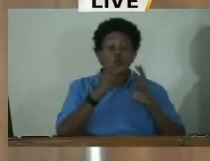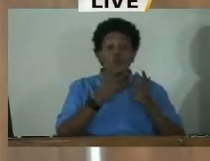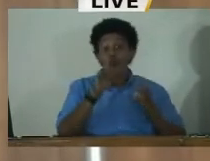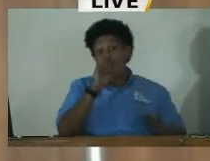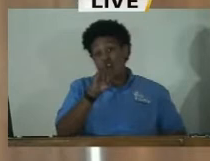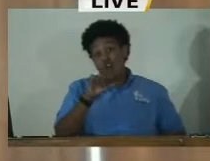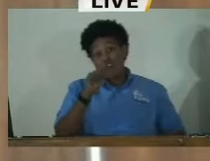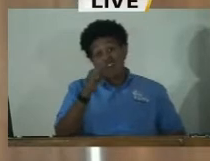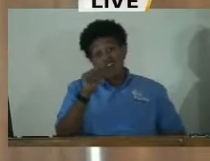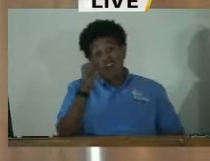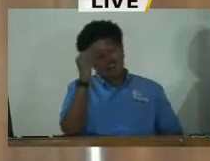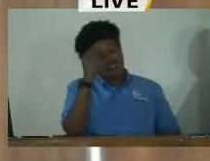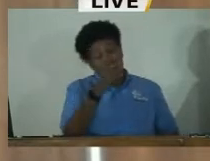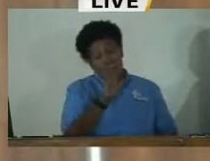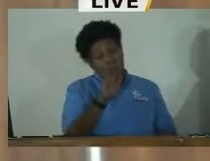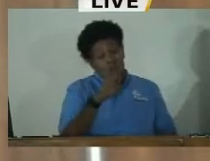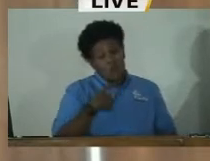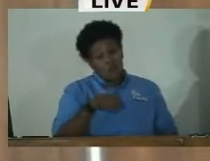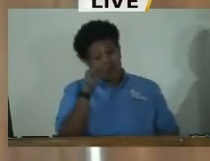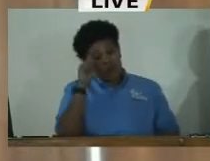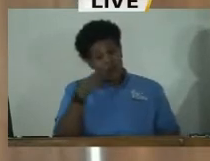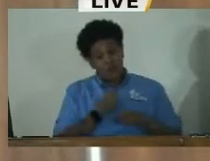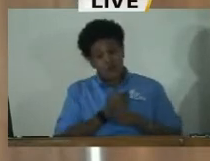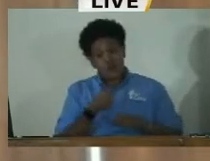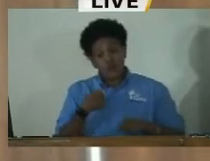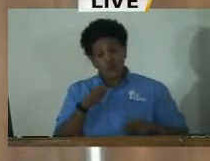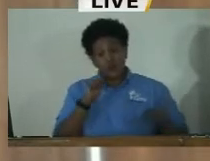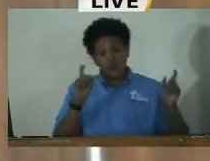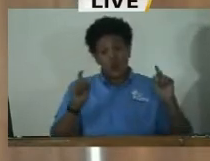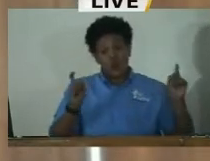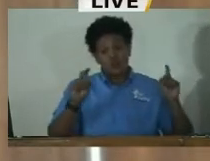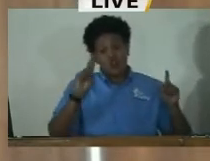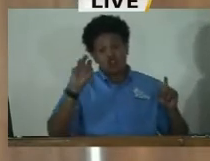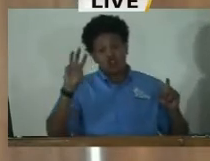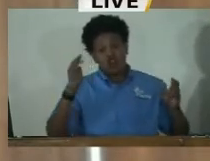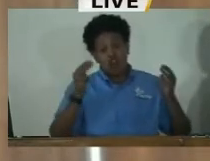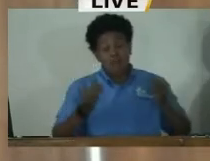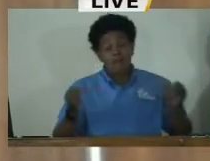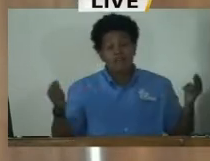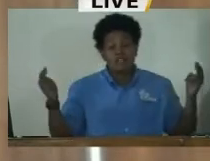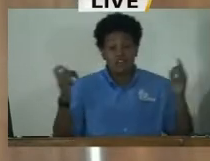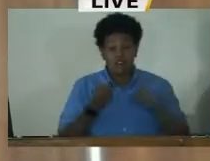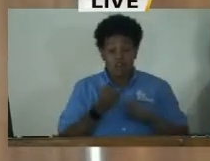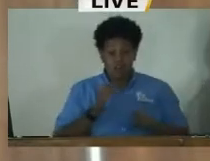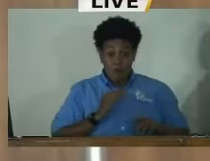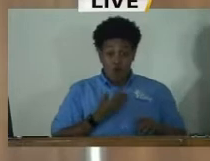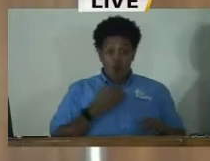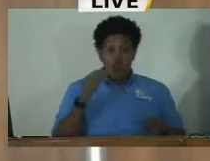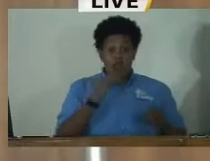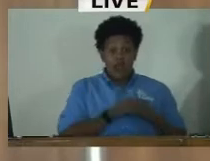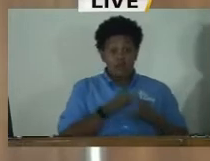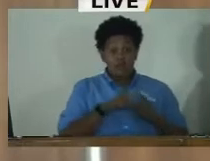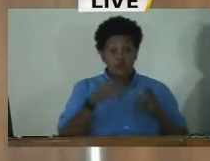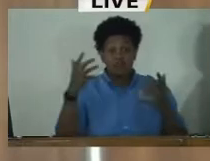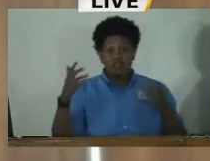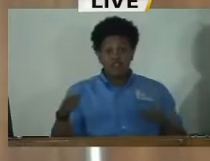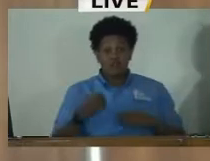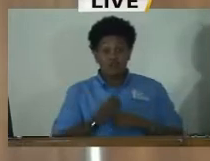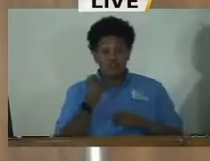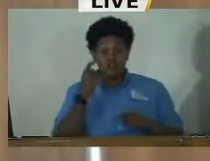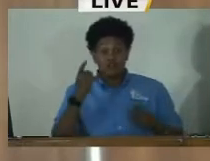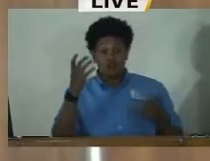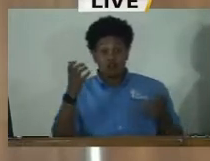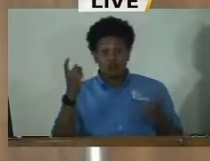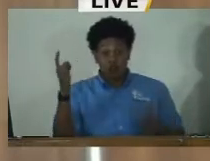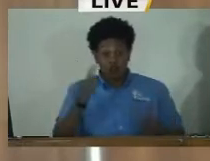Ghana says, look, we're going to be producing it. We're going to control the raw materials from our inputs to the finished goods. And if you really